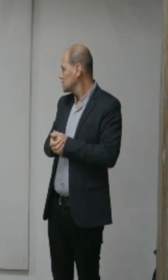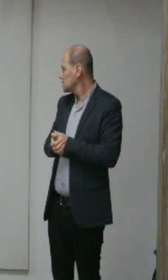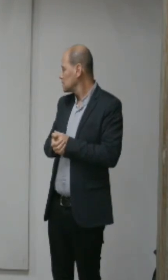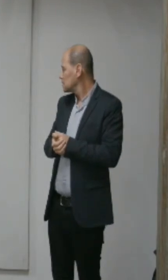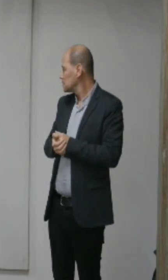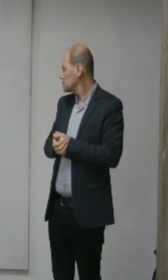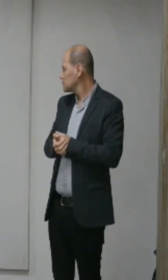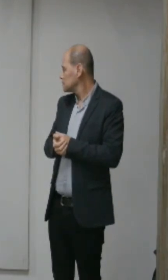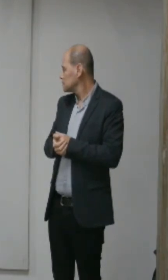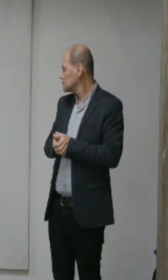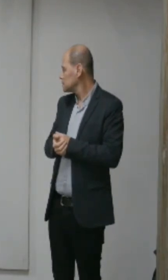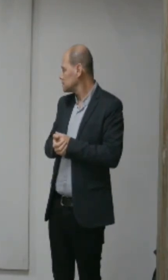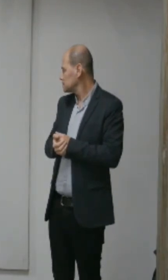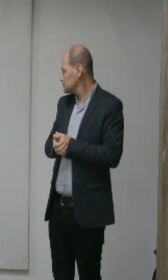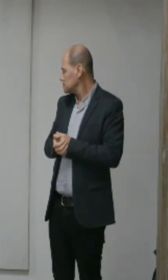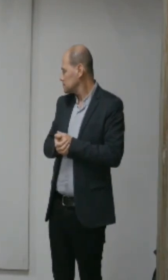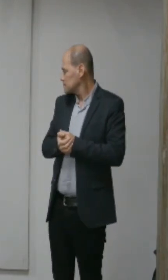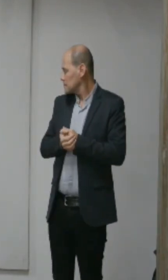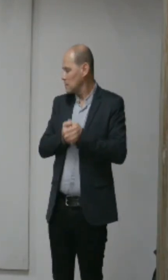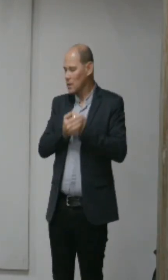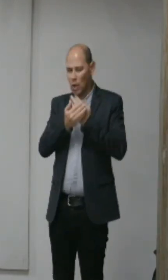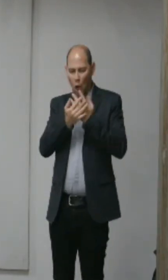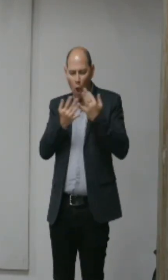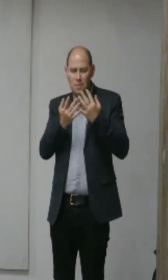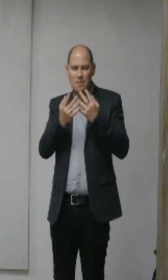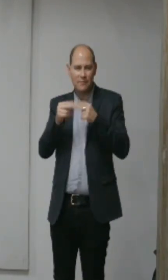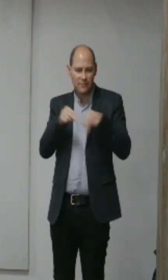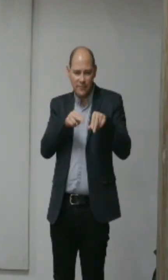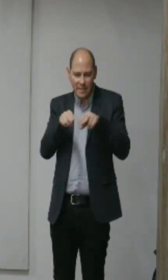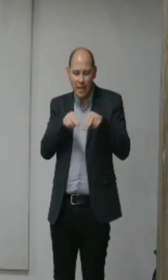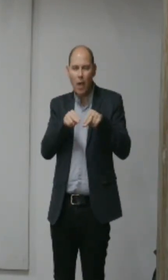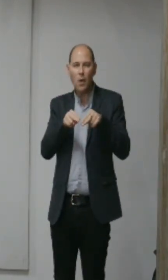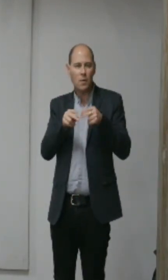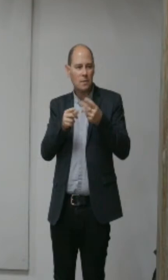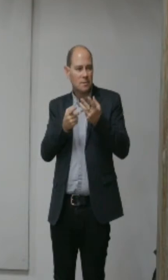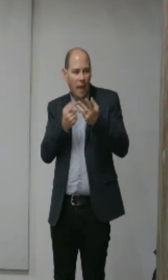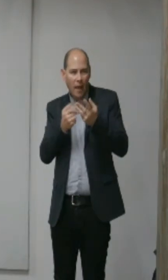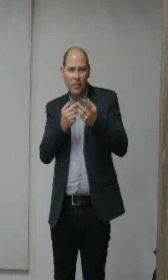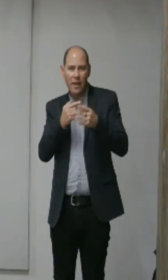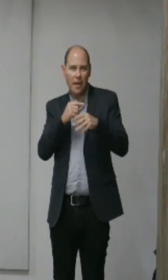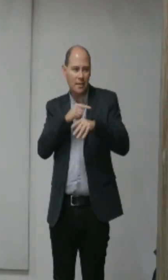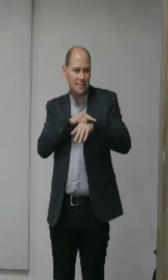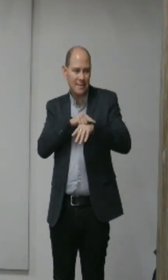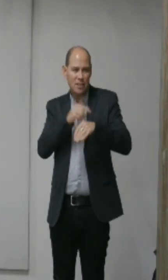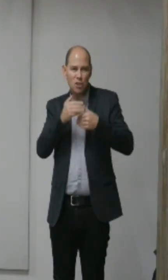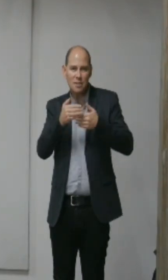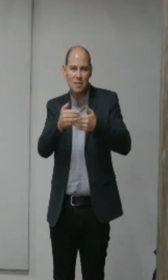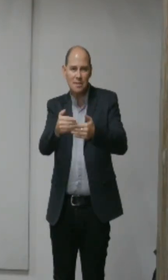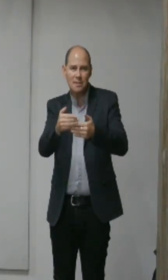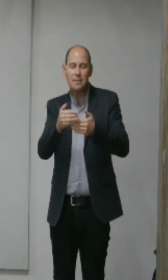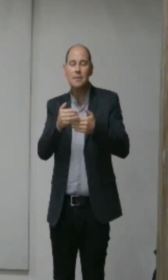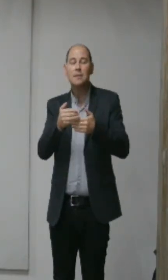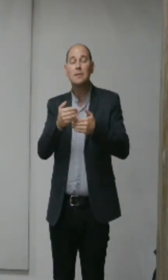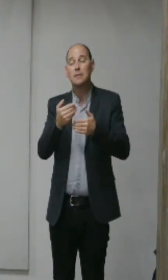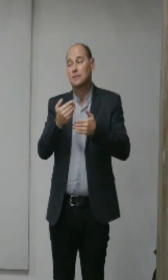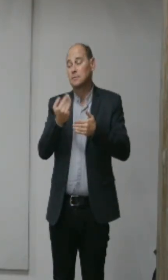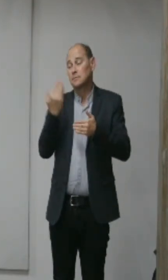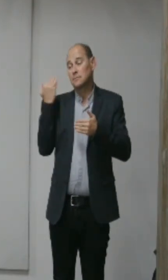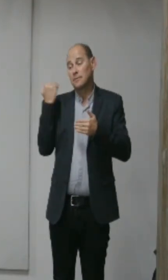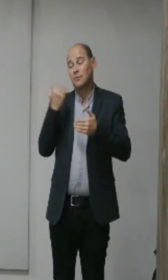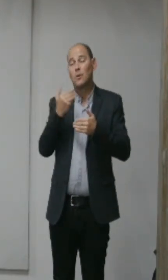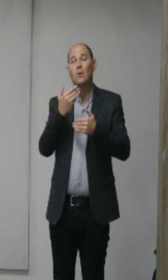of videos of other events and sessions that we've had. For example, we did a session on disability justice